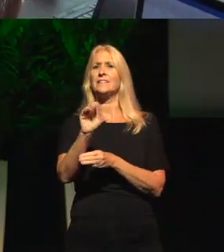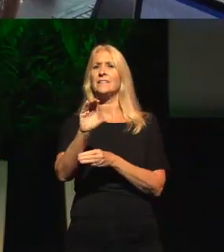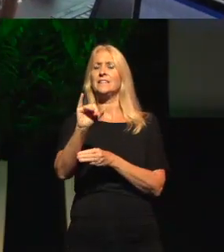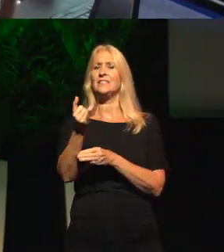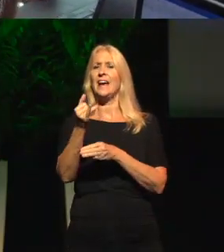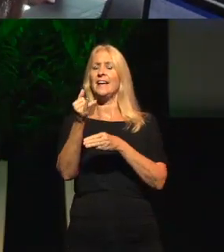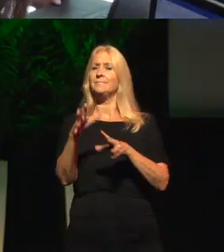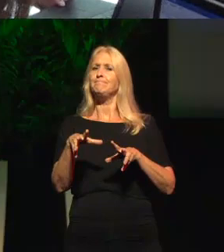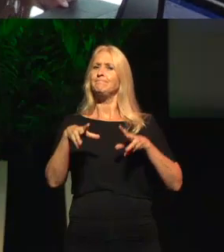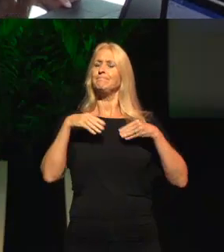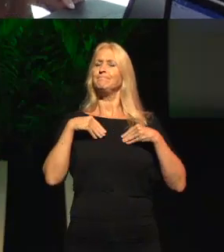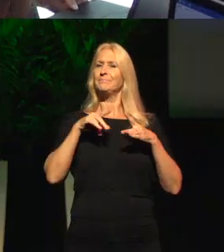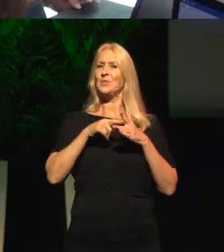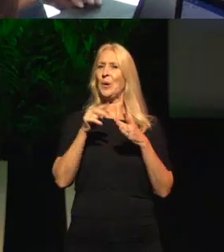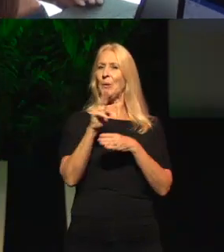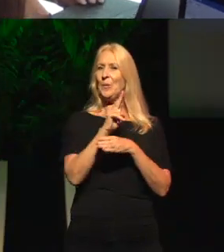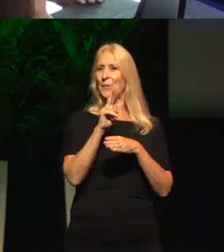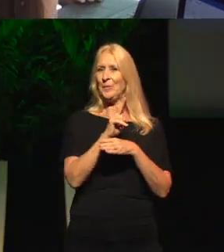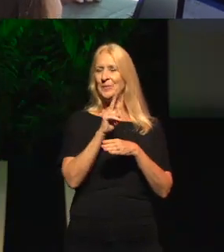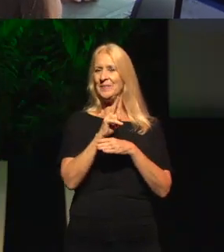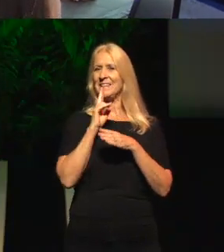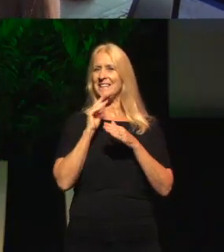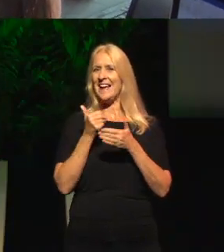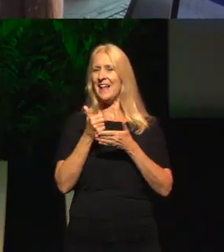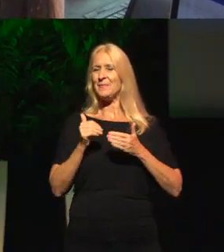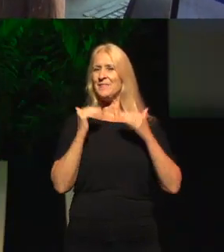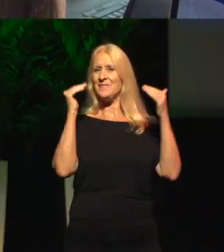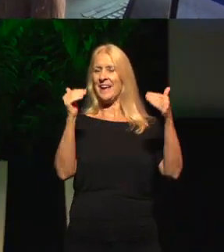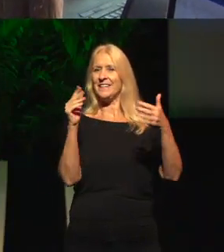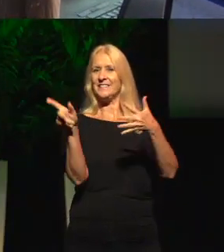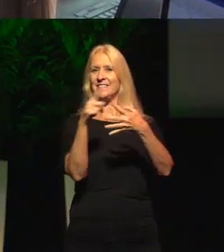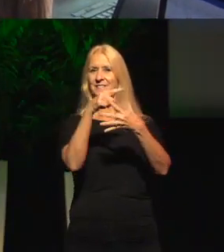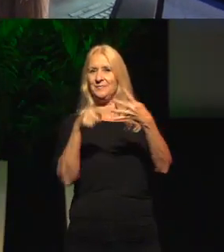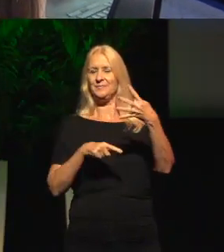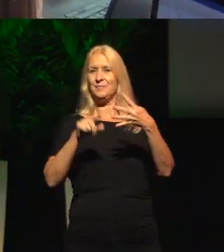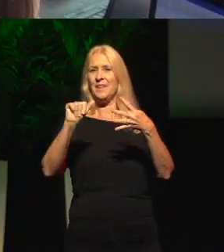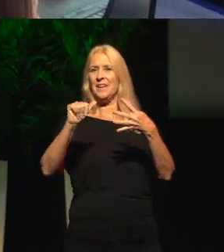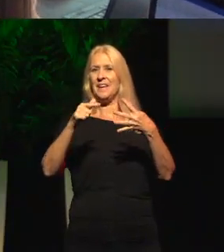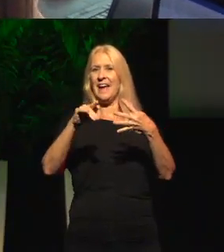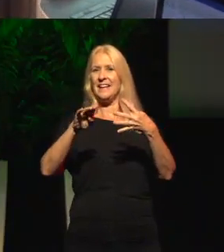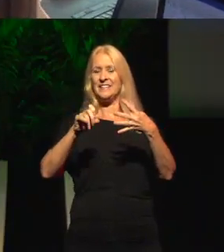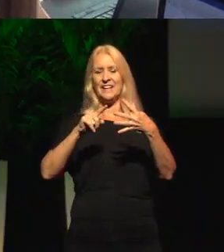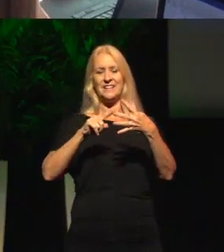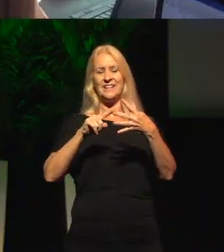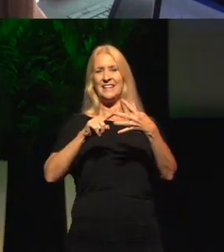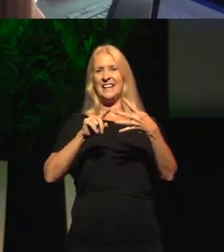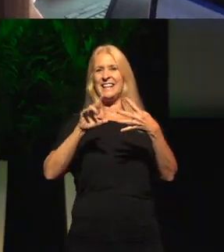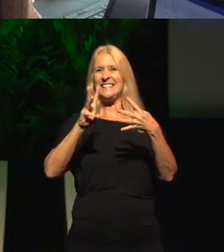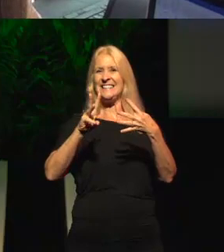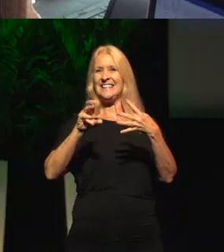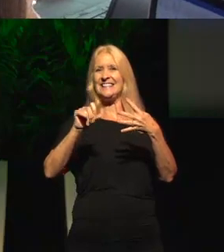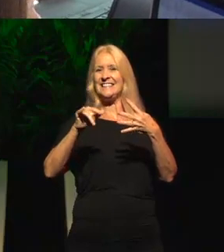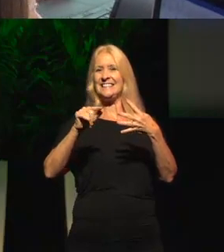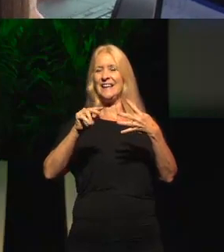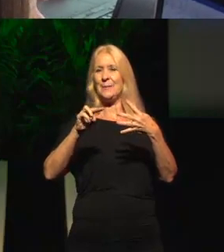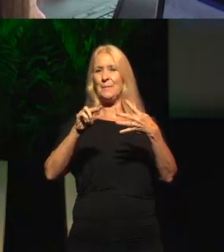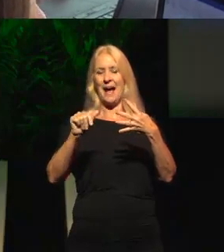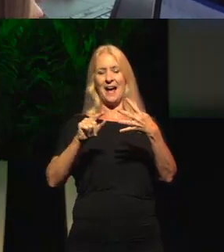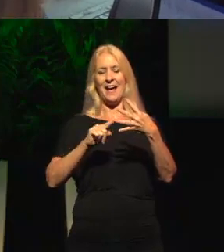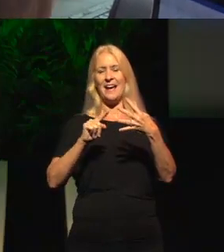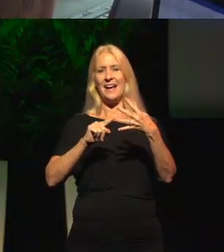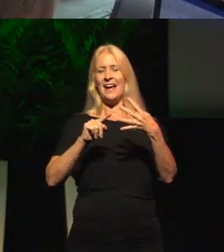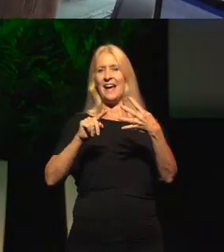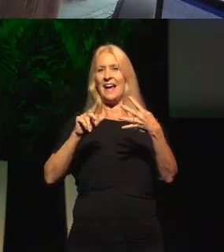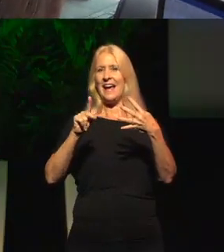adopted to help advance our effort? We have four choices: A, Agile; B, Six Sigma; C,